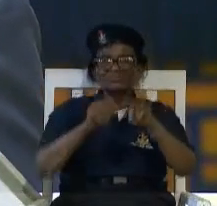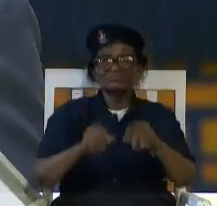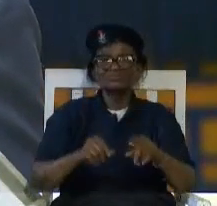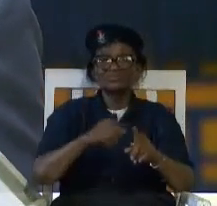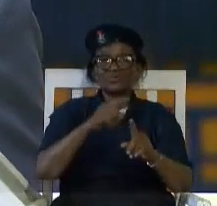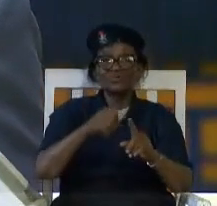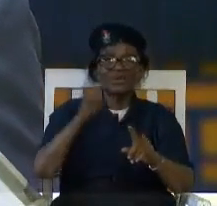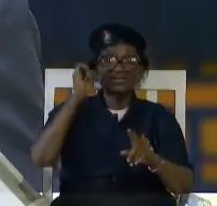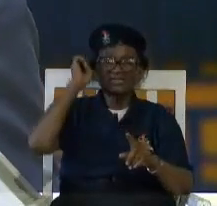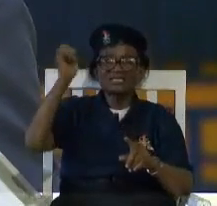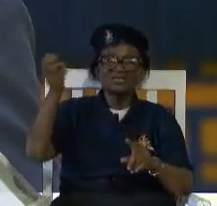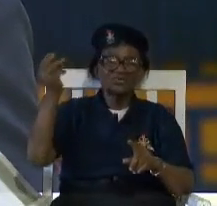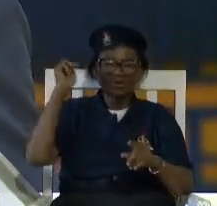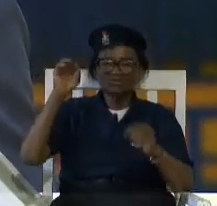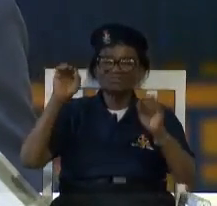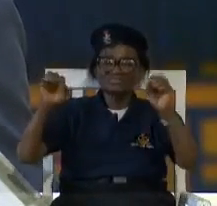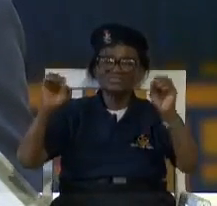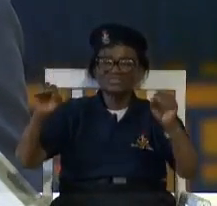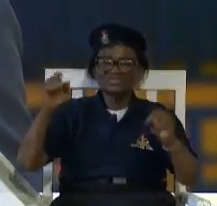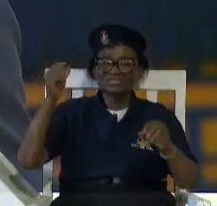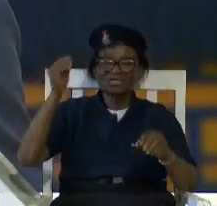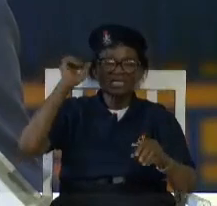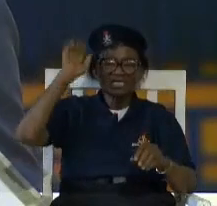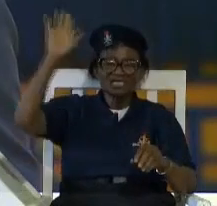when he was teaching the disciples to pray.